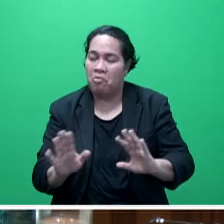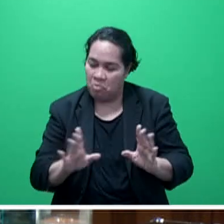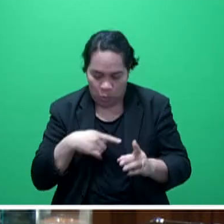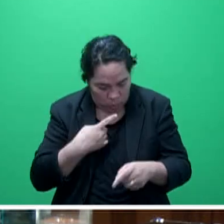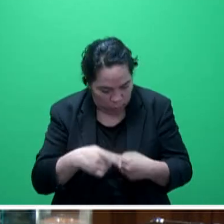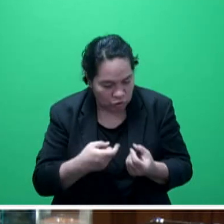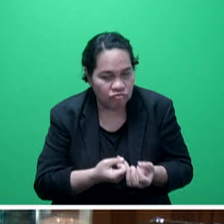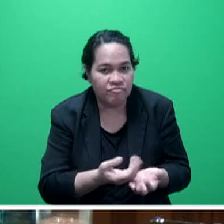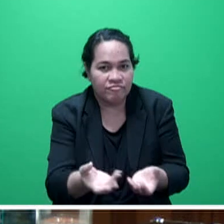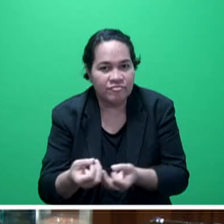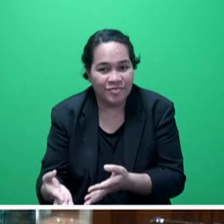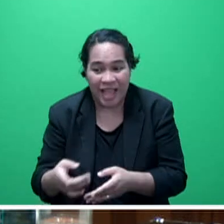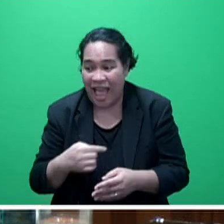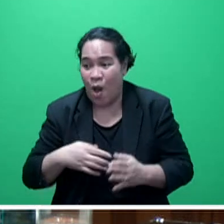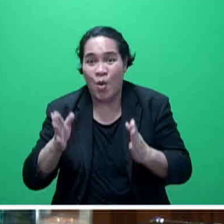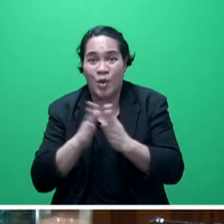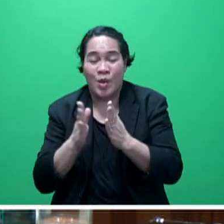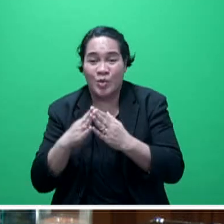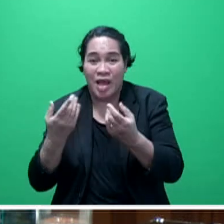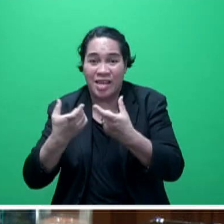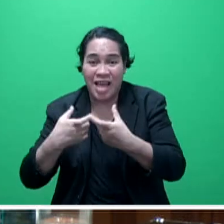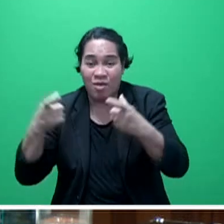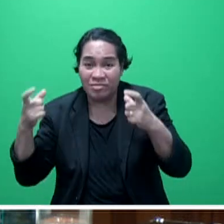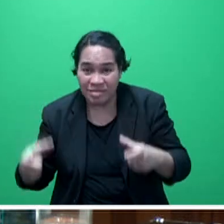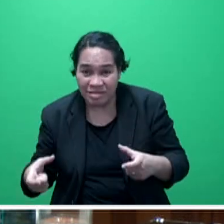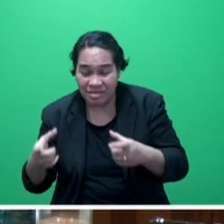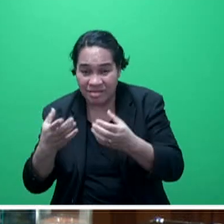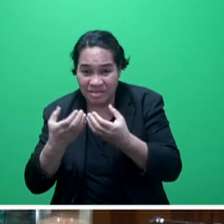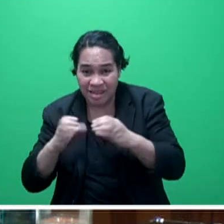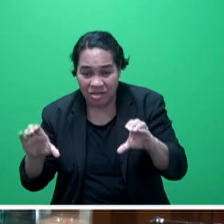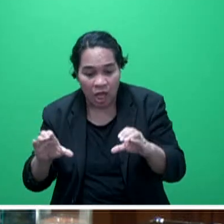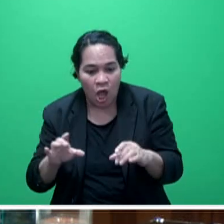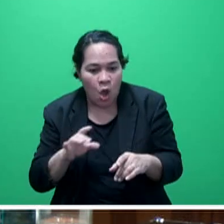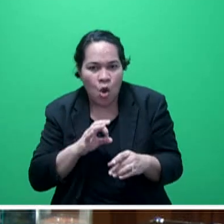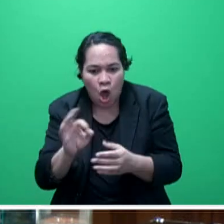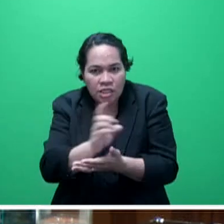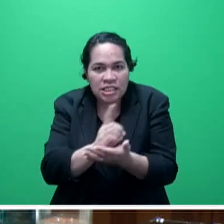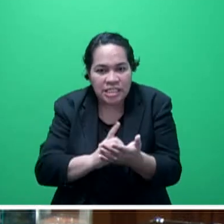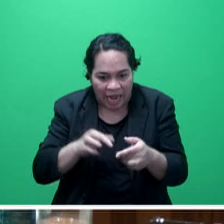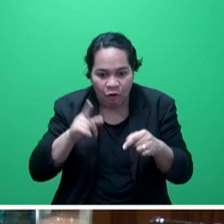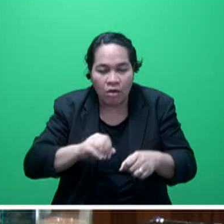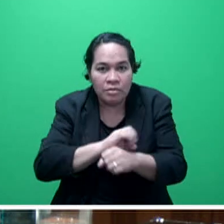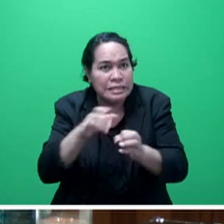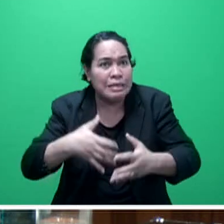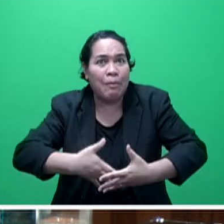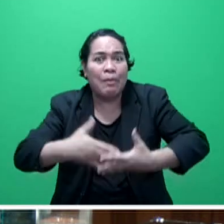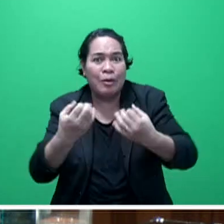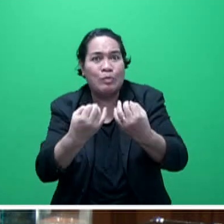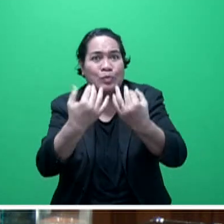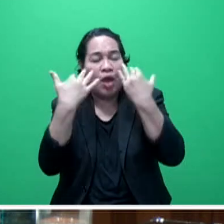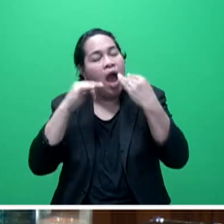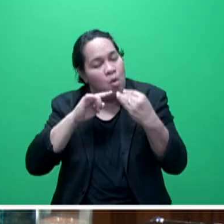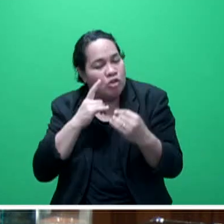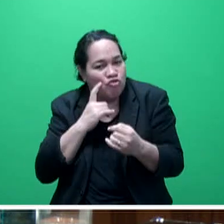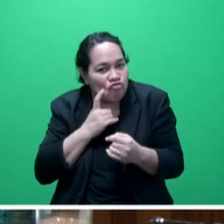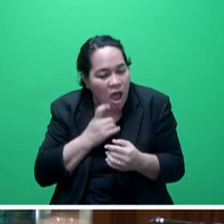Our municipal council's budget, for example, were not designed for a pandemic of this magnitude, and we are doing everything we can